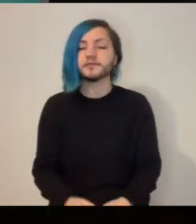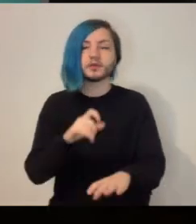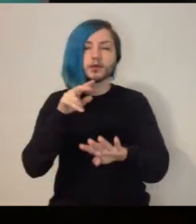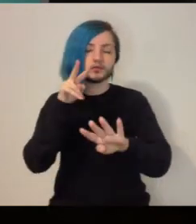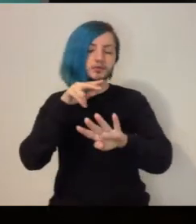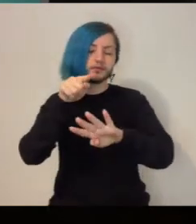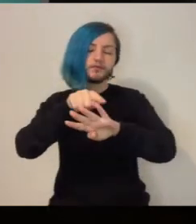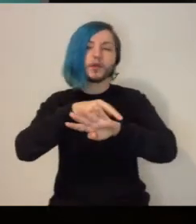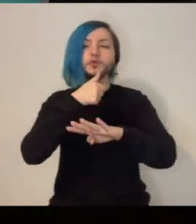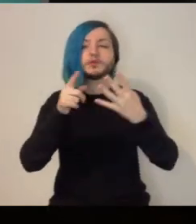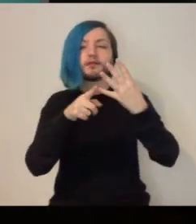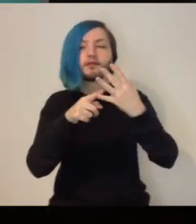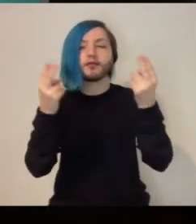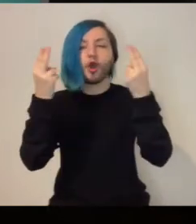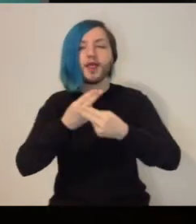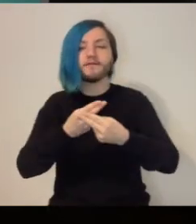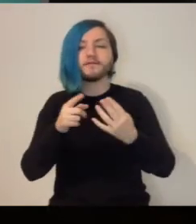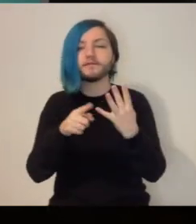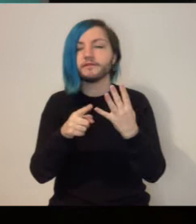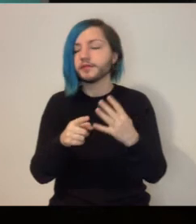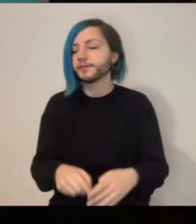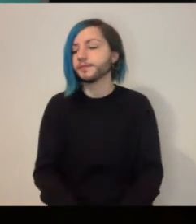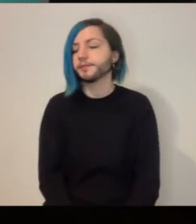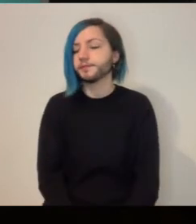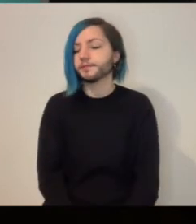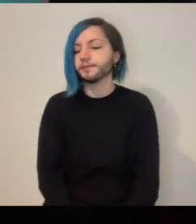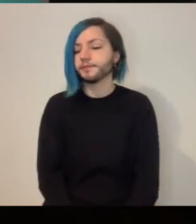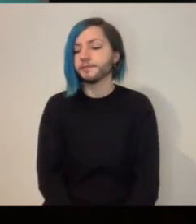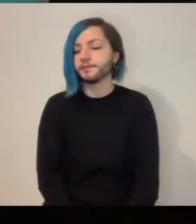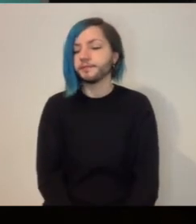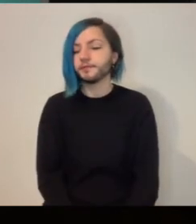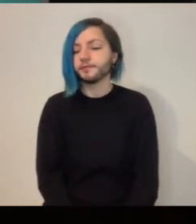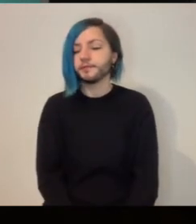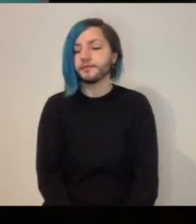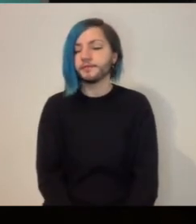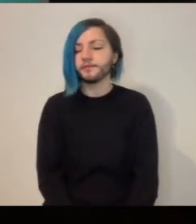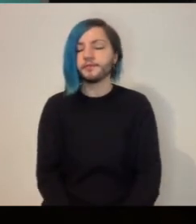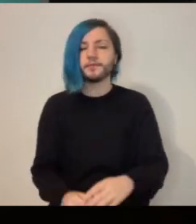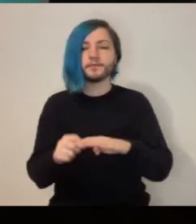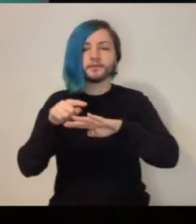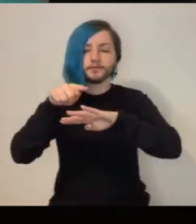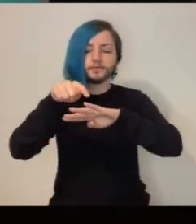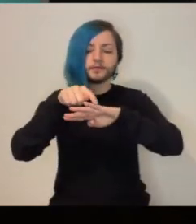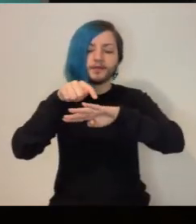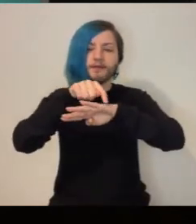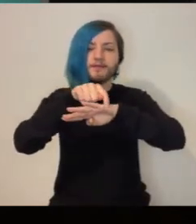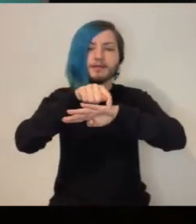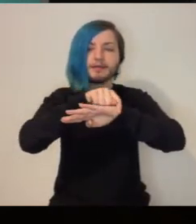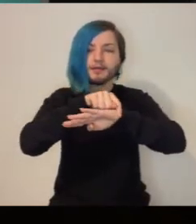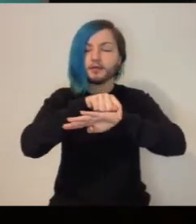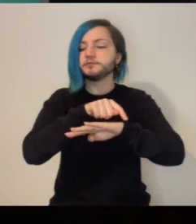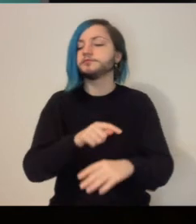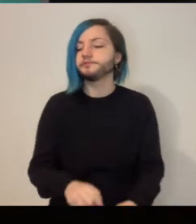So I'm just going to follow that with my olive, my dark olive. And it gets quite dark there. And then there's just, it catches it there, a little